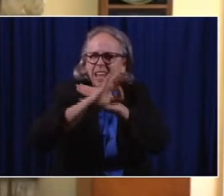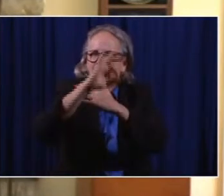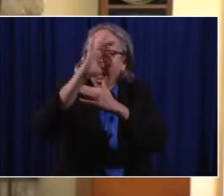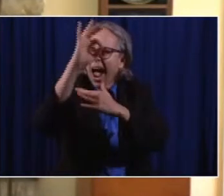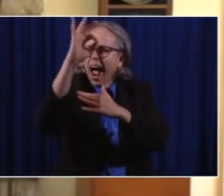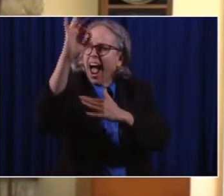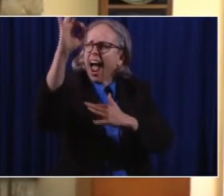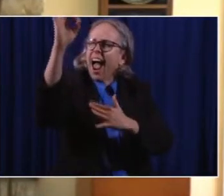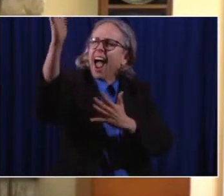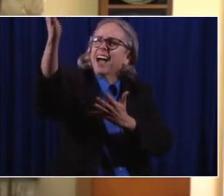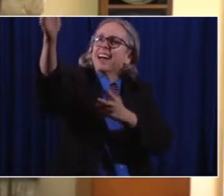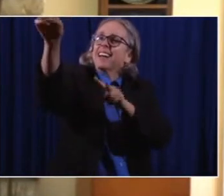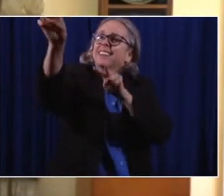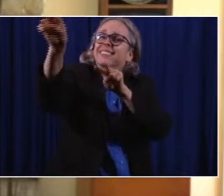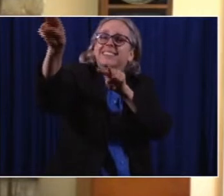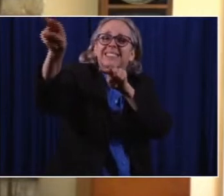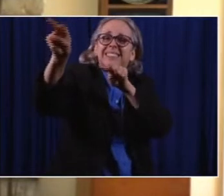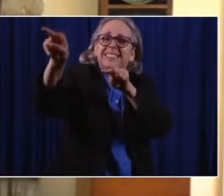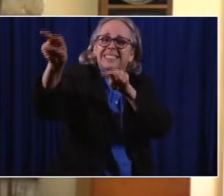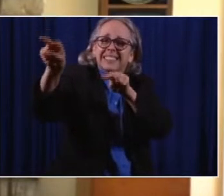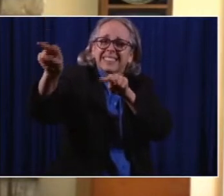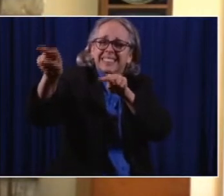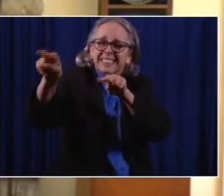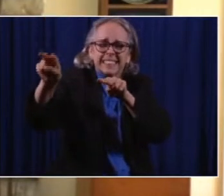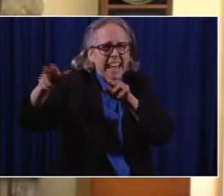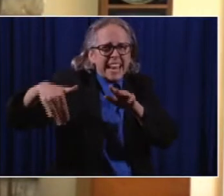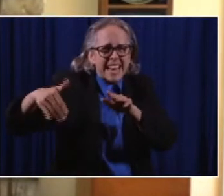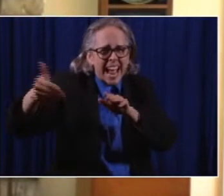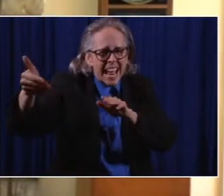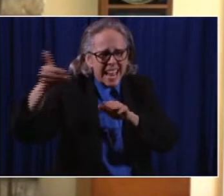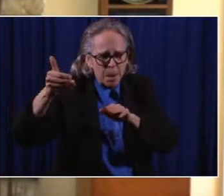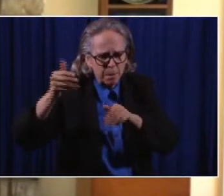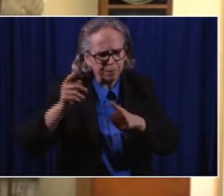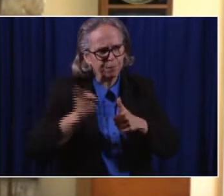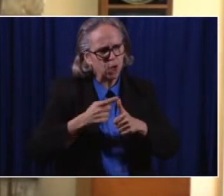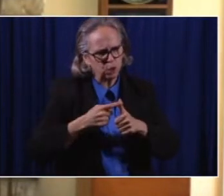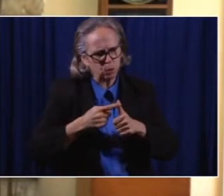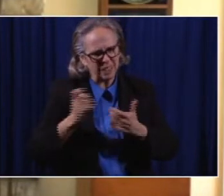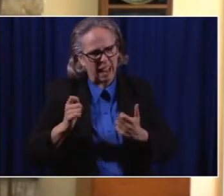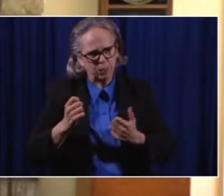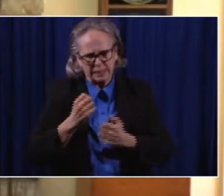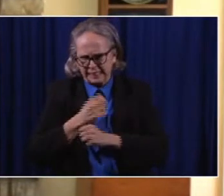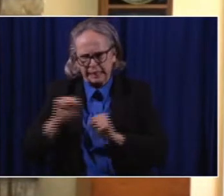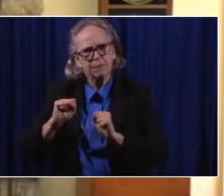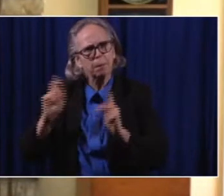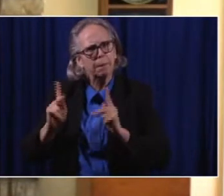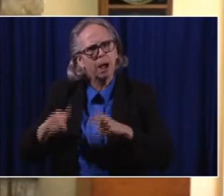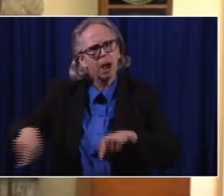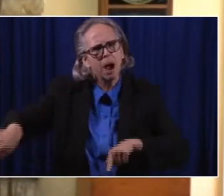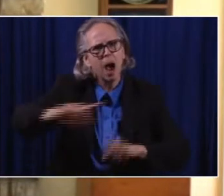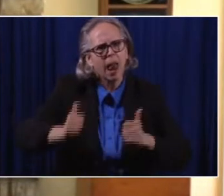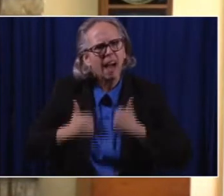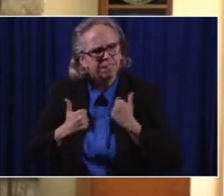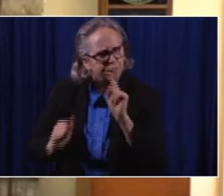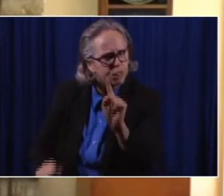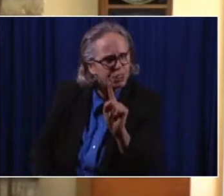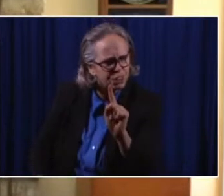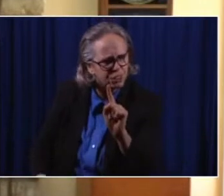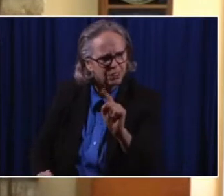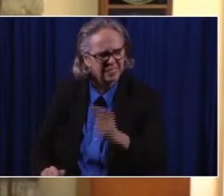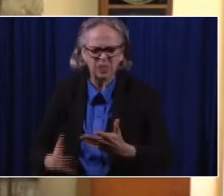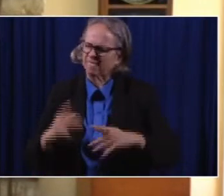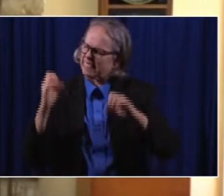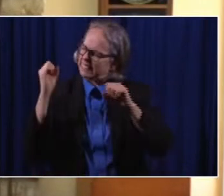got to get there and save as many lives as we can. We've got to get there, keep our economy